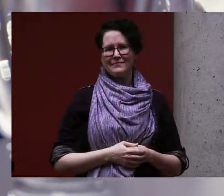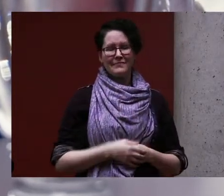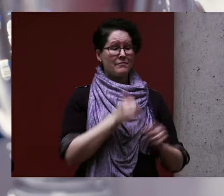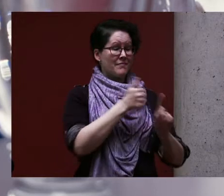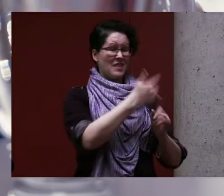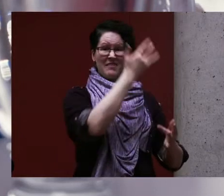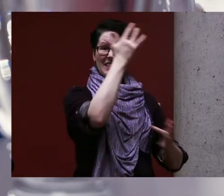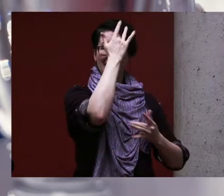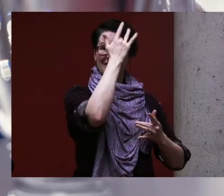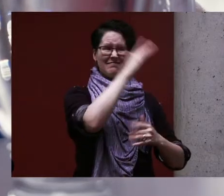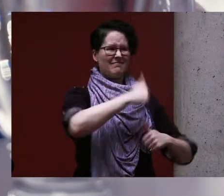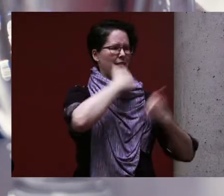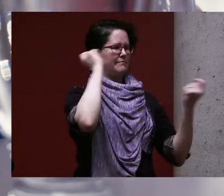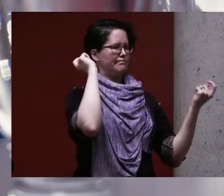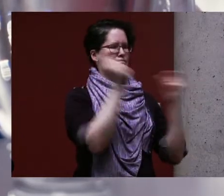she got sick.